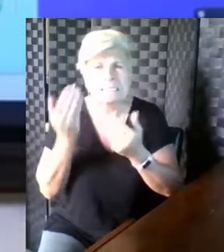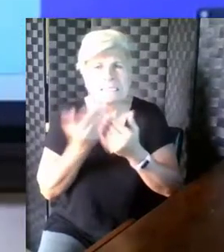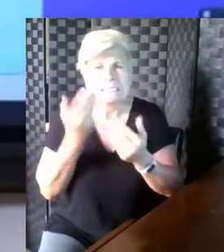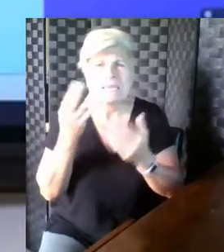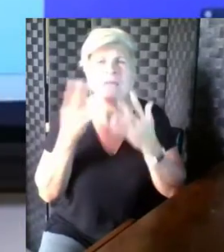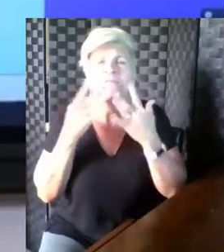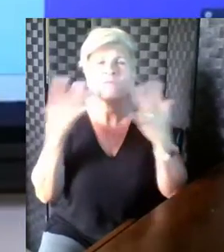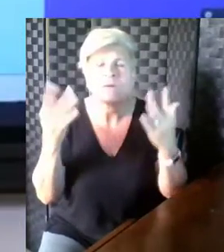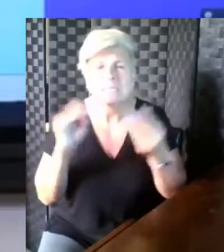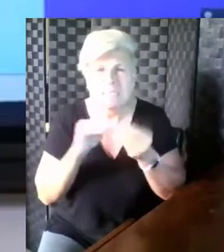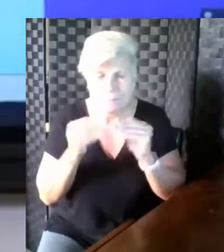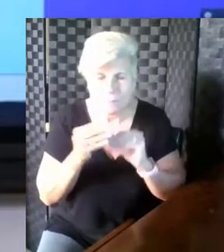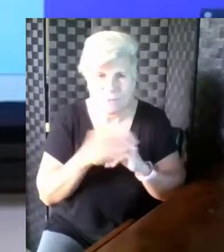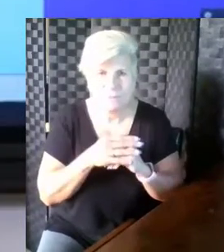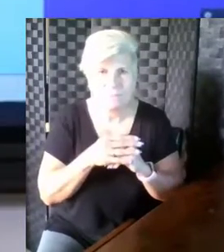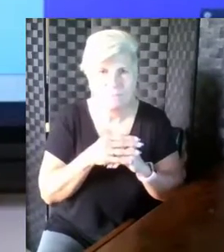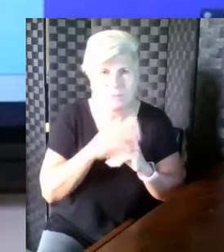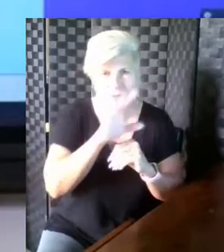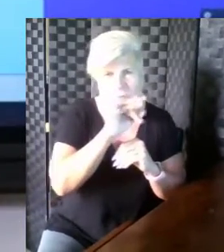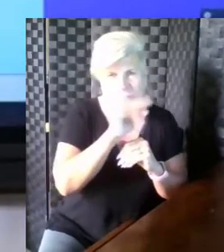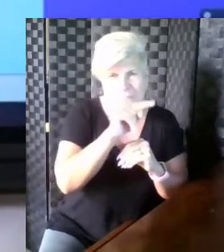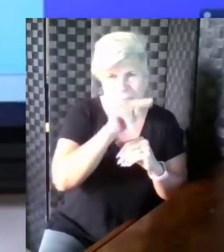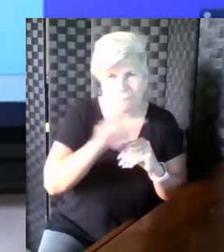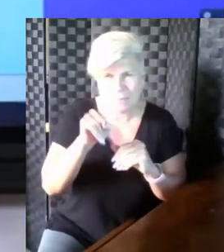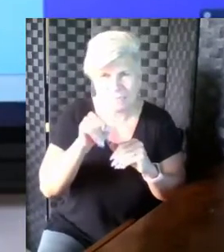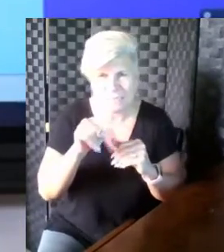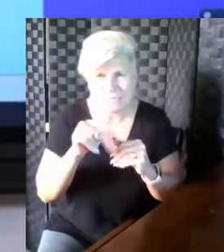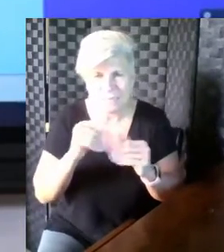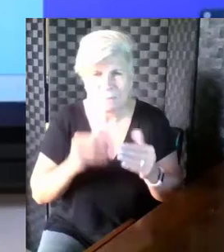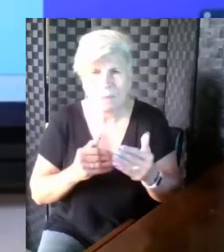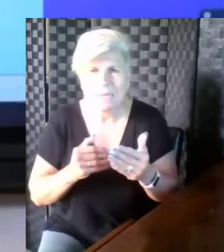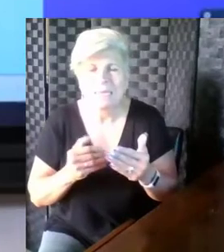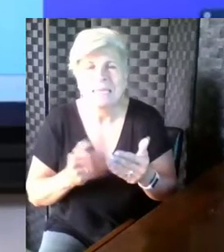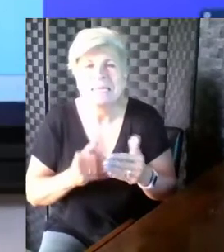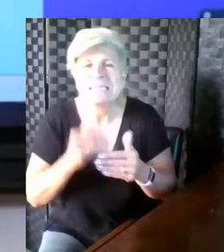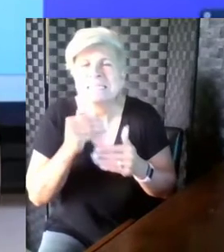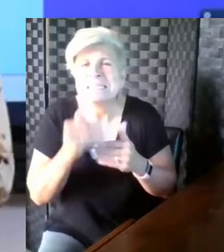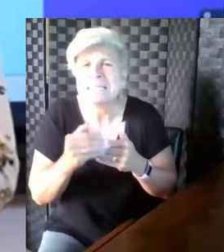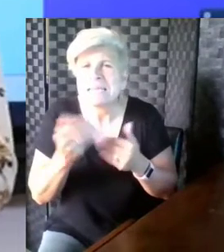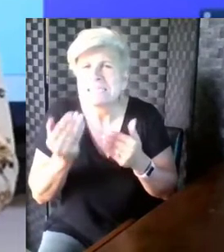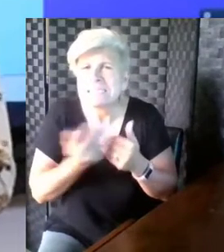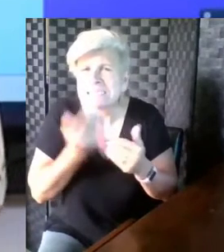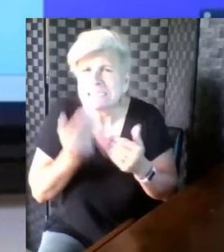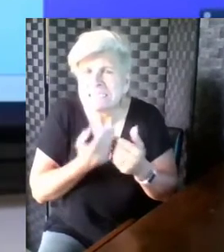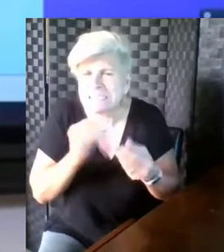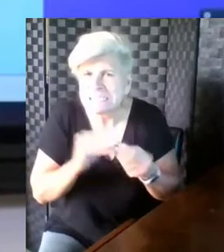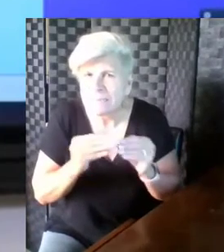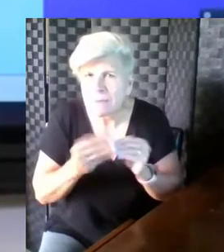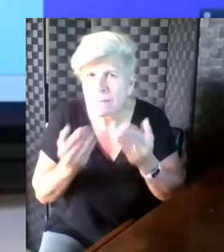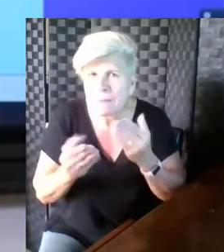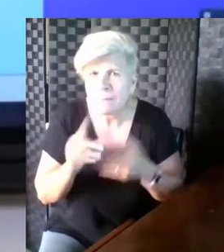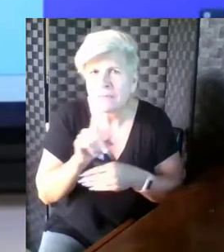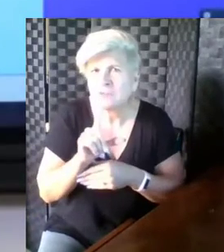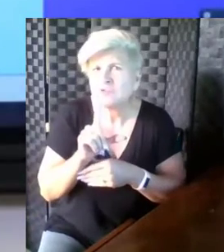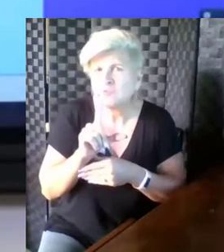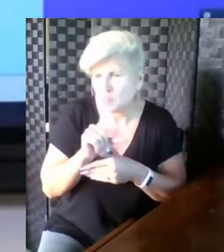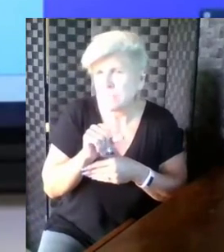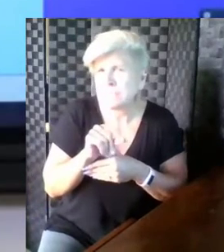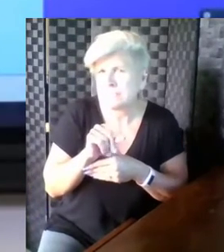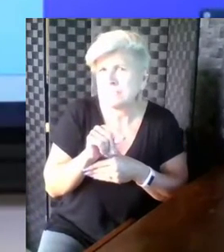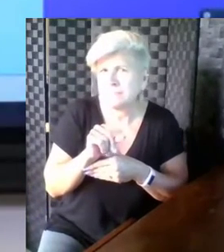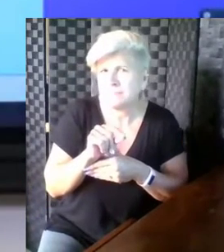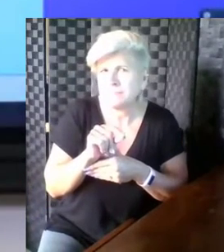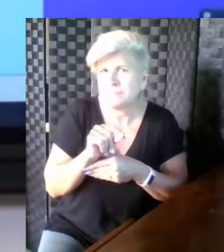between. So I want to go from 18 to my next easiest friendly number, which I'm thinking is probably going to be